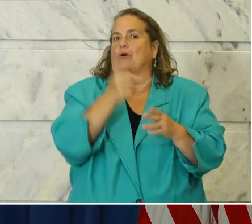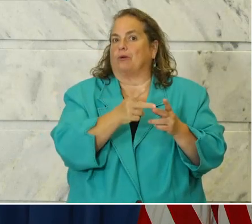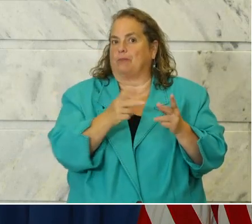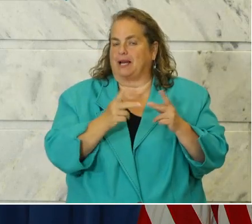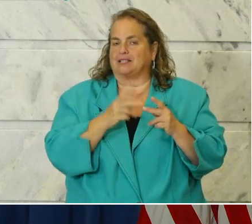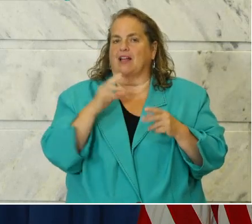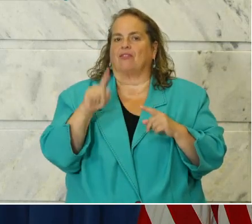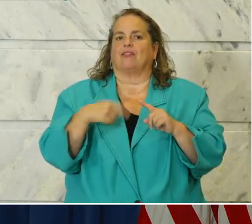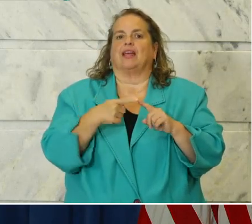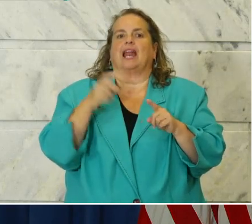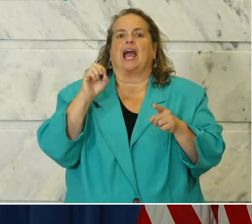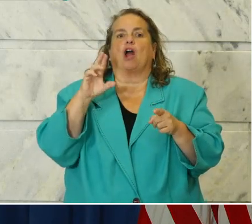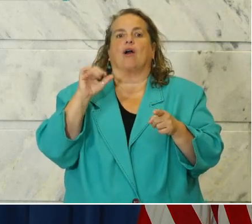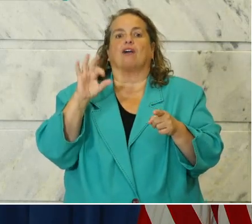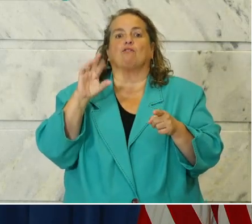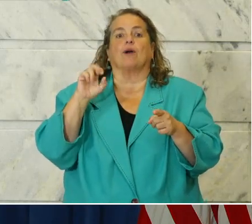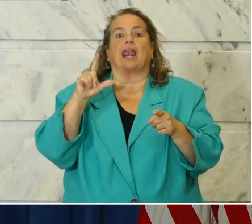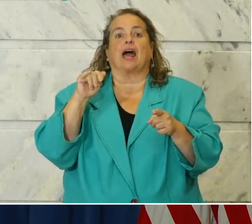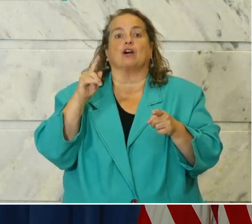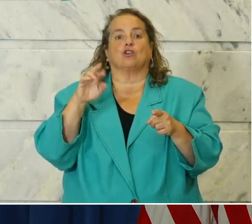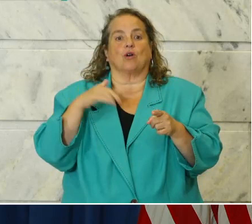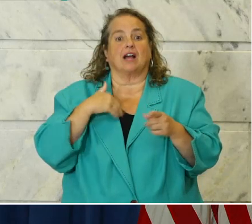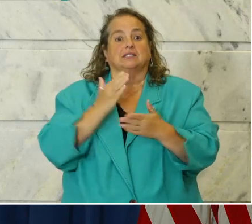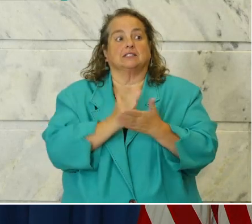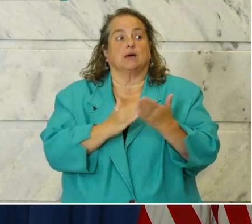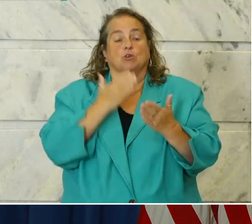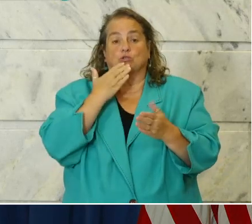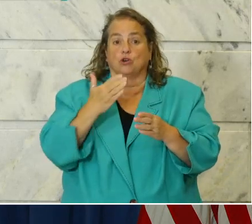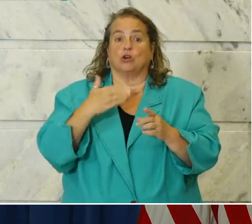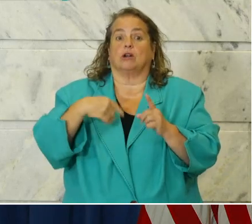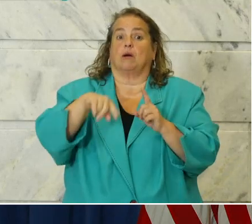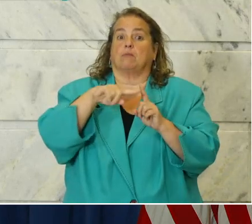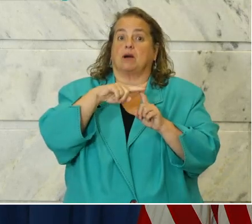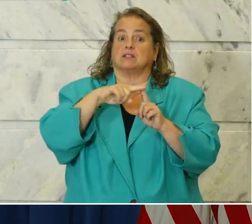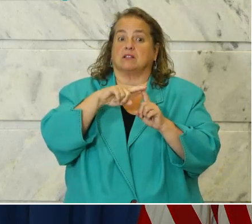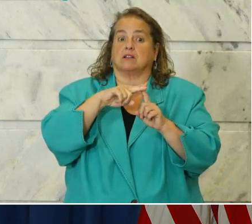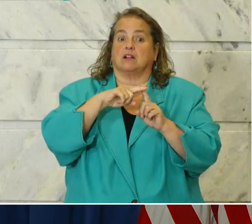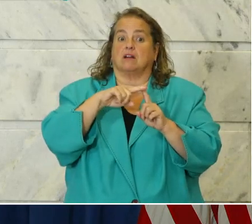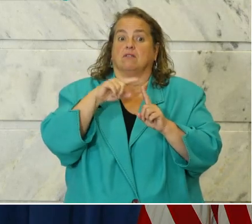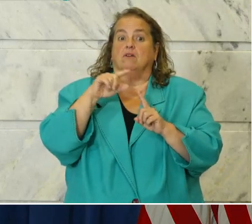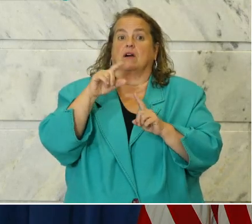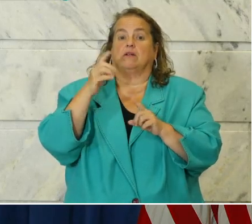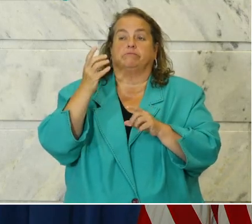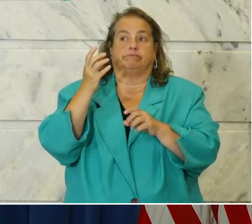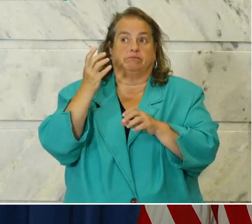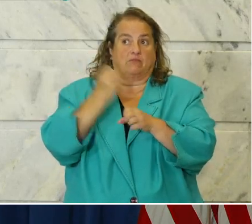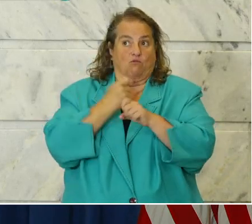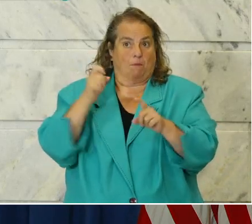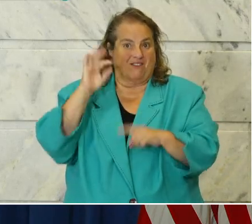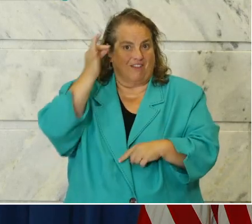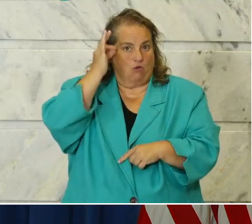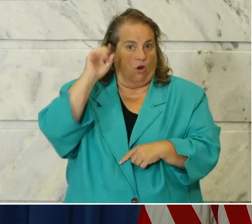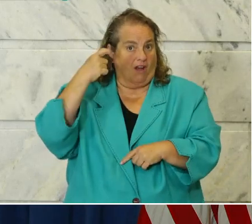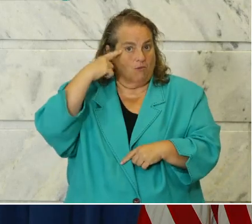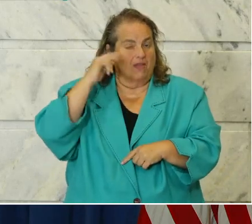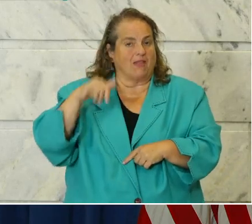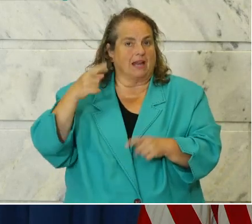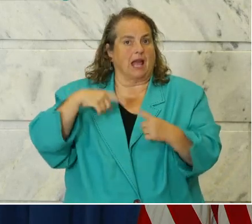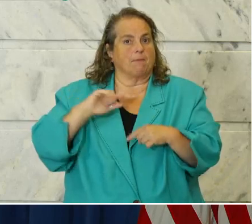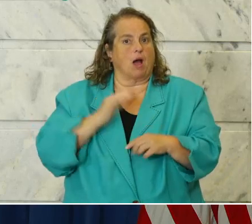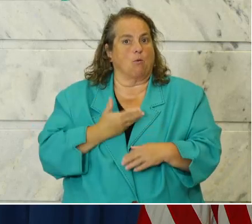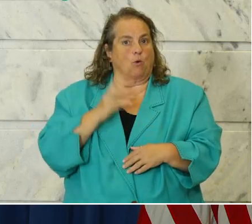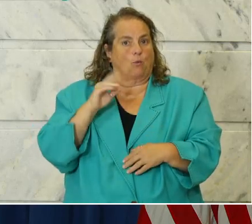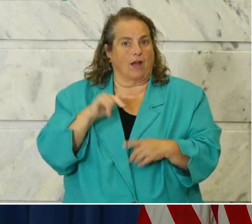Eric Freelander has a couple of really positive awards from the federal government that have come our way that are going to help us